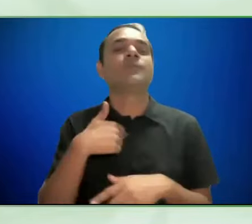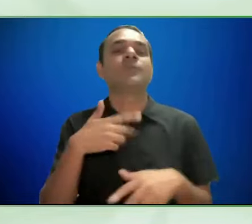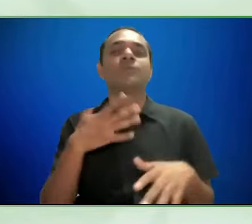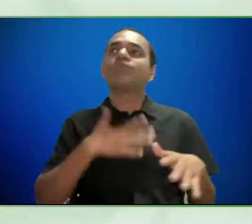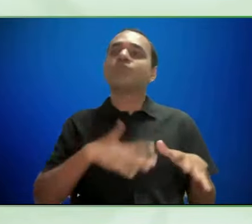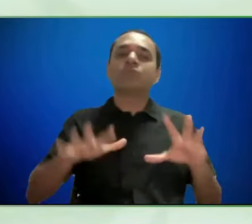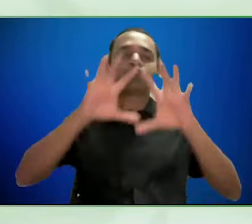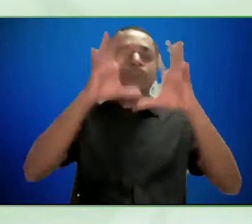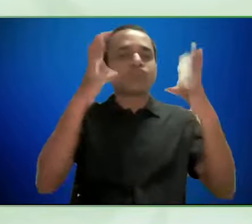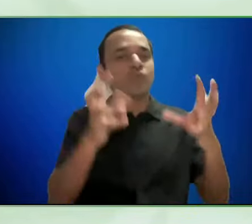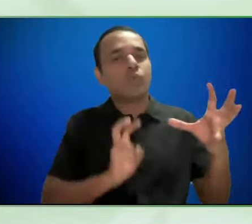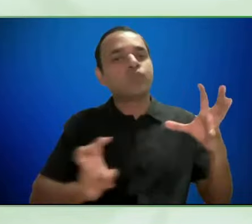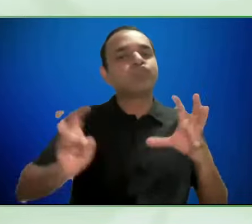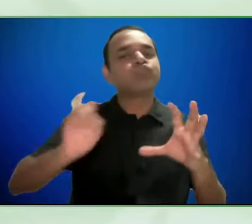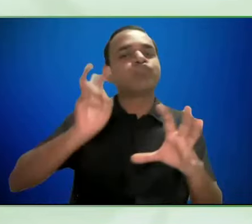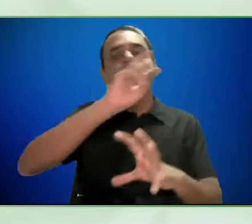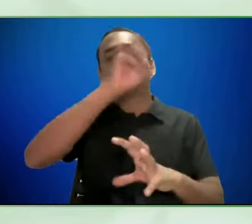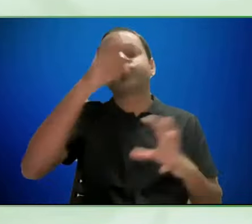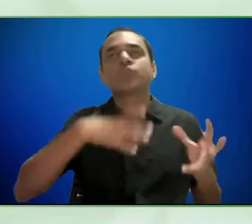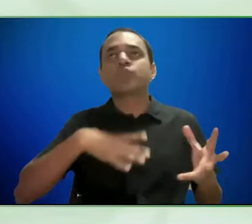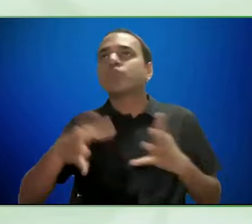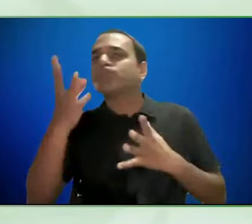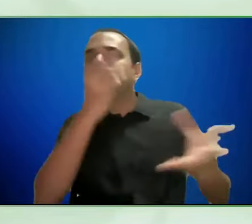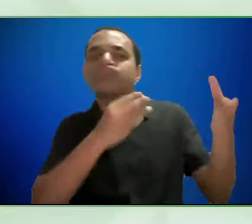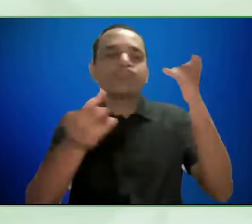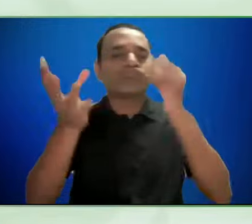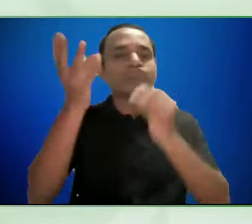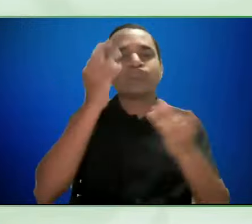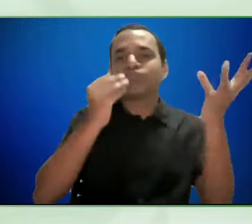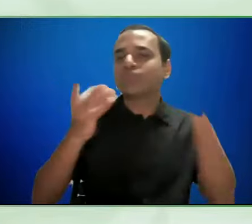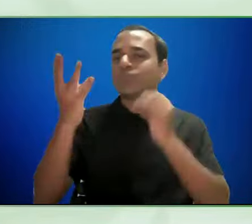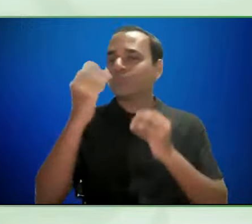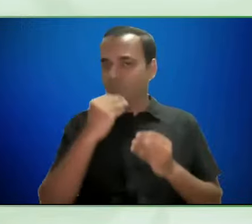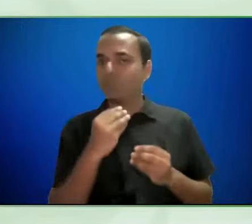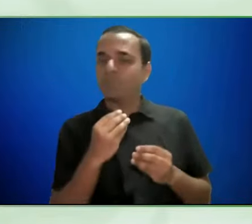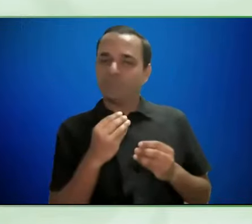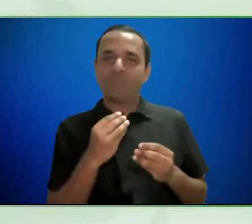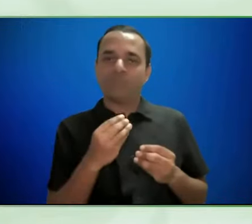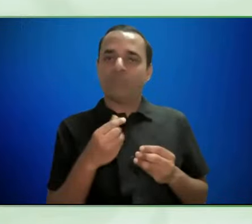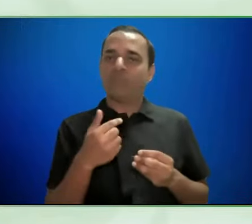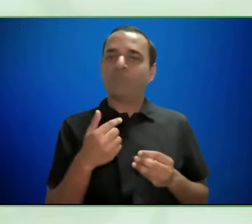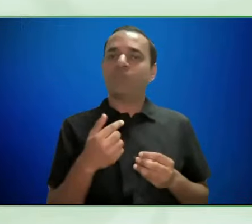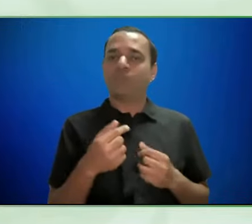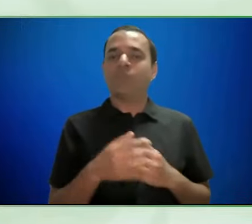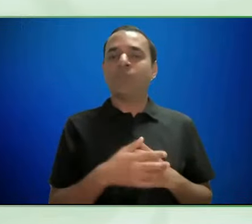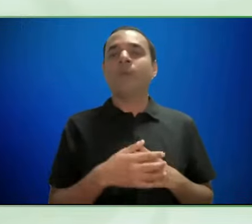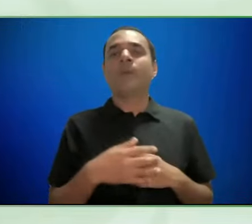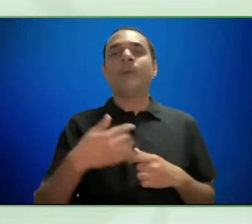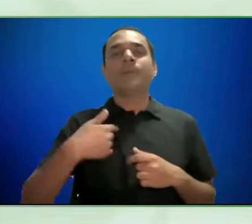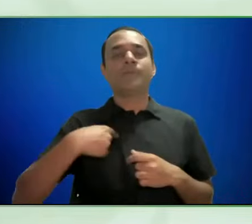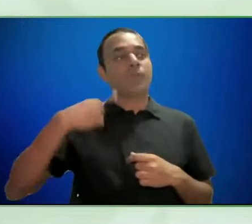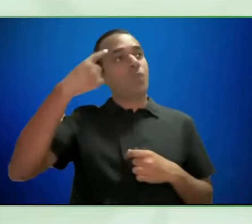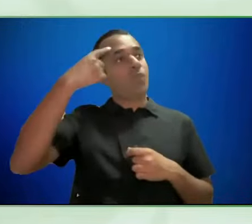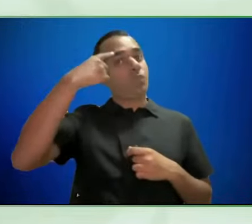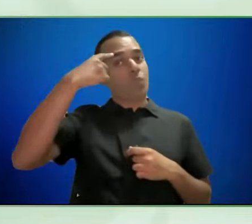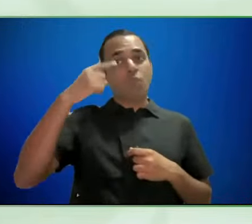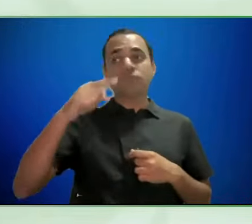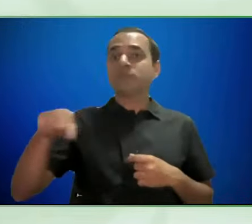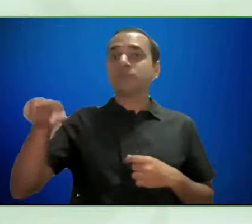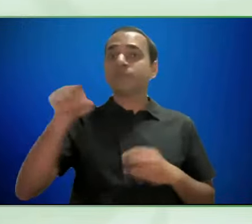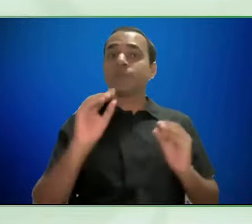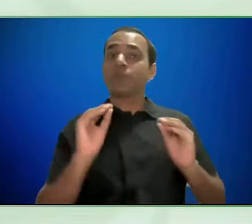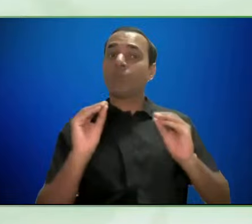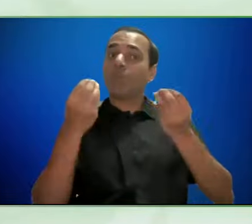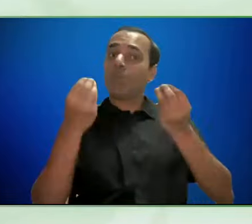you gave me then? That I wanted to be a musician. Yeah, playing your violin, right?